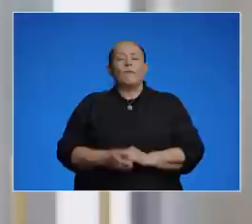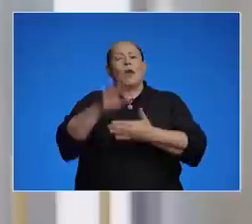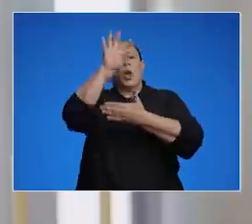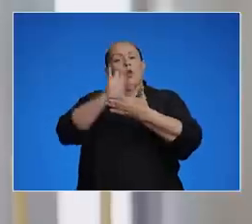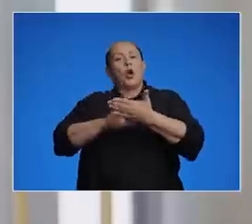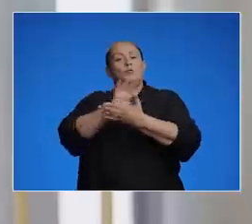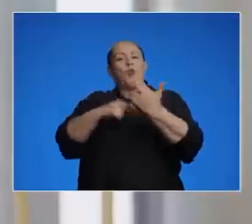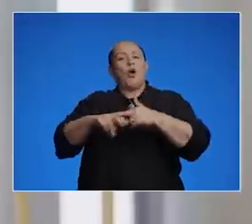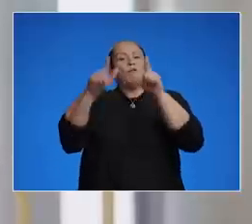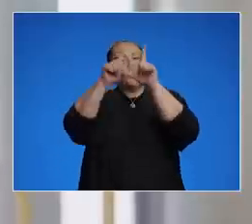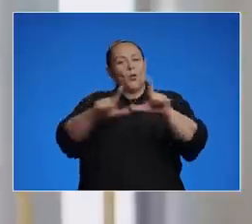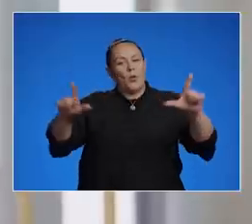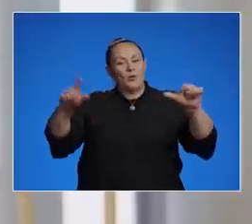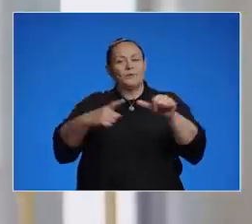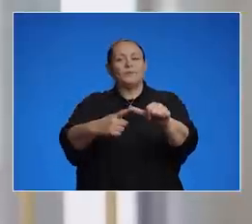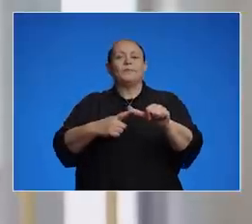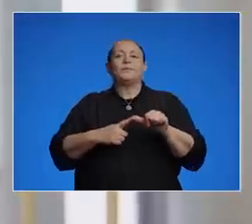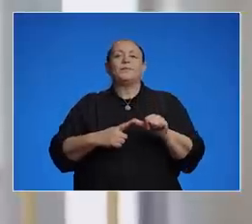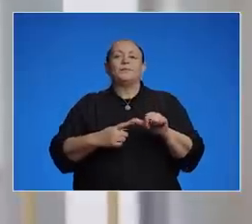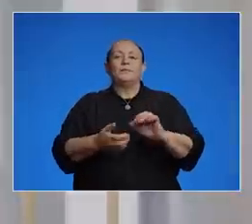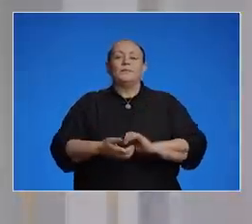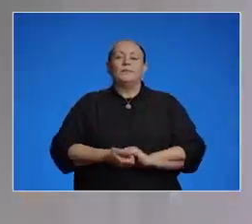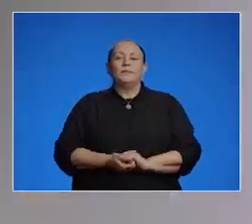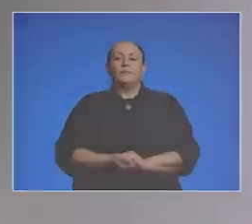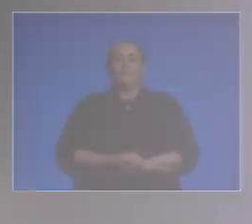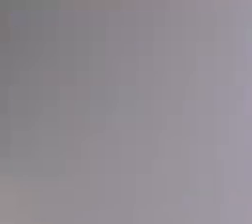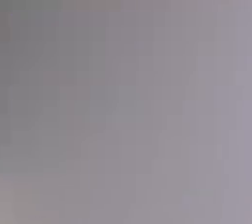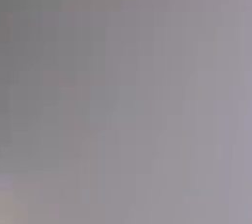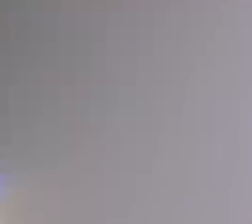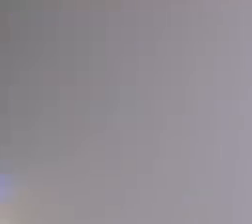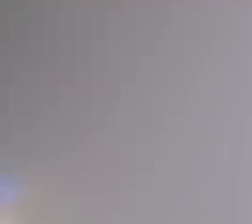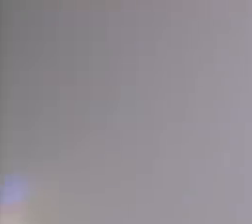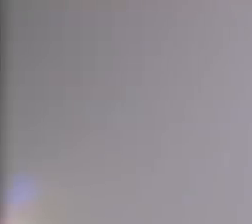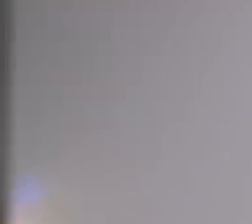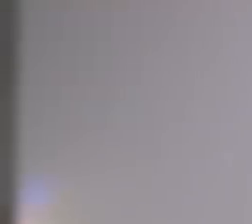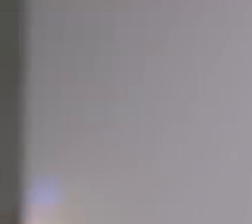The Gospel of the Lord. Praise to you, Lord Jesus Christ.